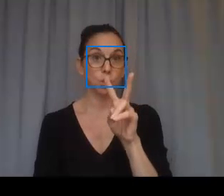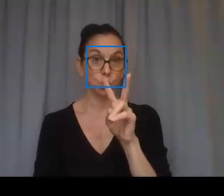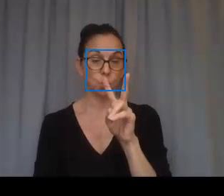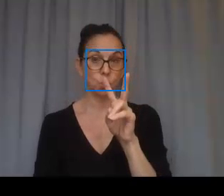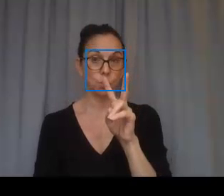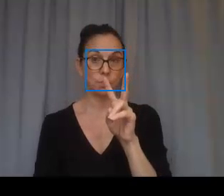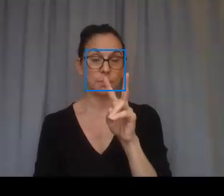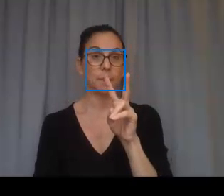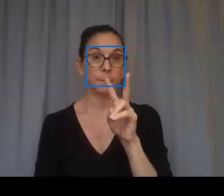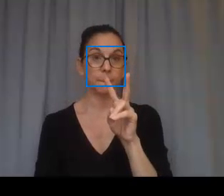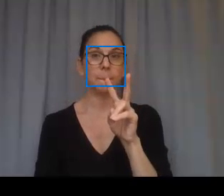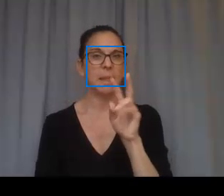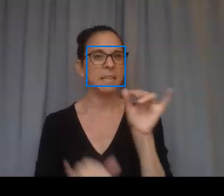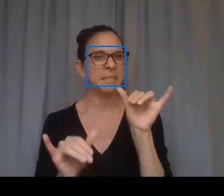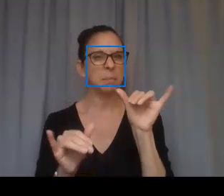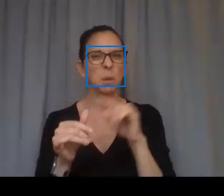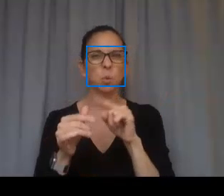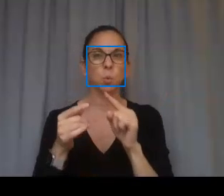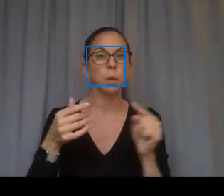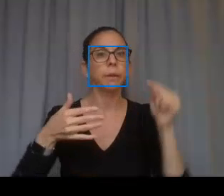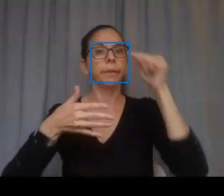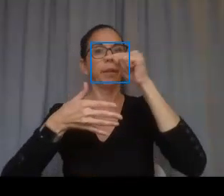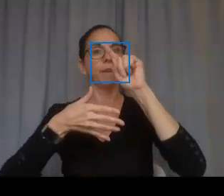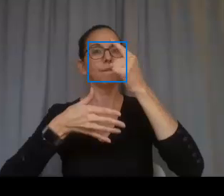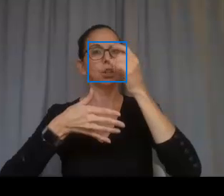2,342, this is similar to the first example.